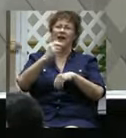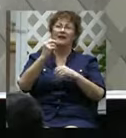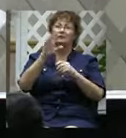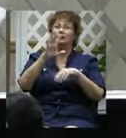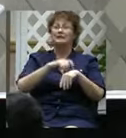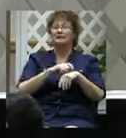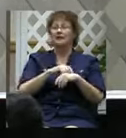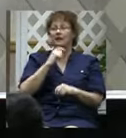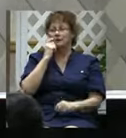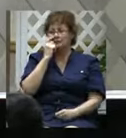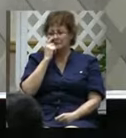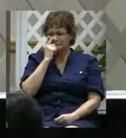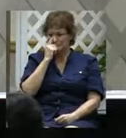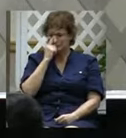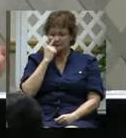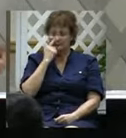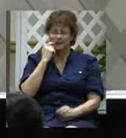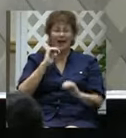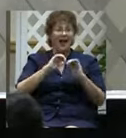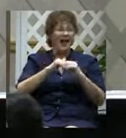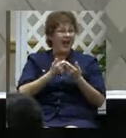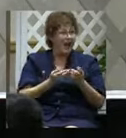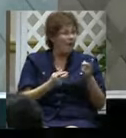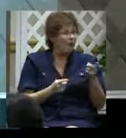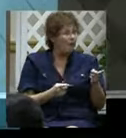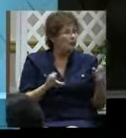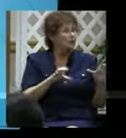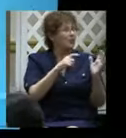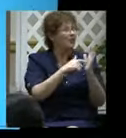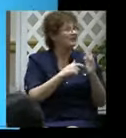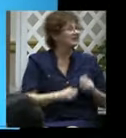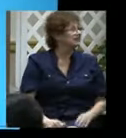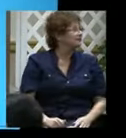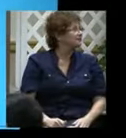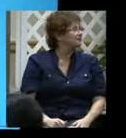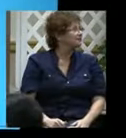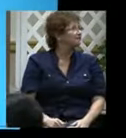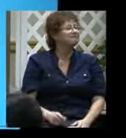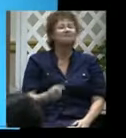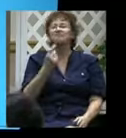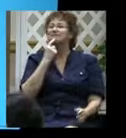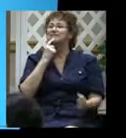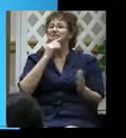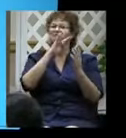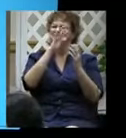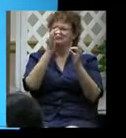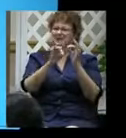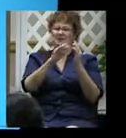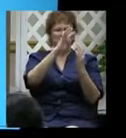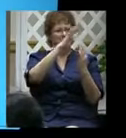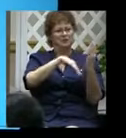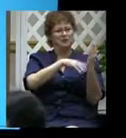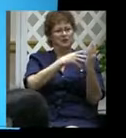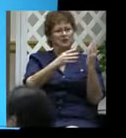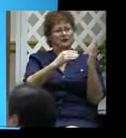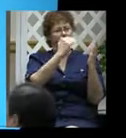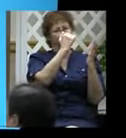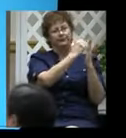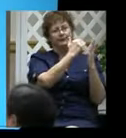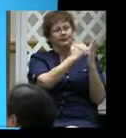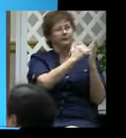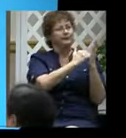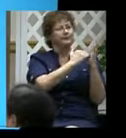How do you do something like this? I touched on a simple spreadsheet, just another list of items that where things